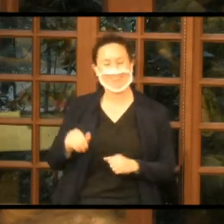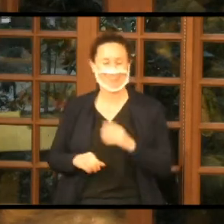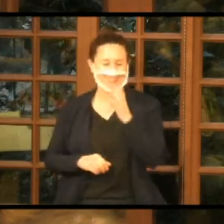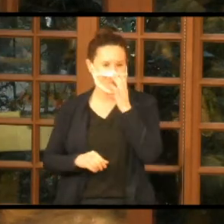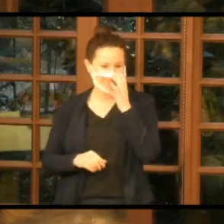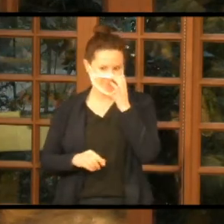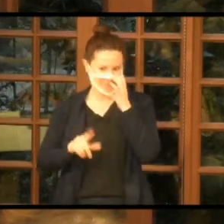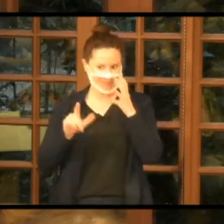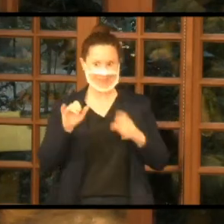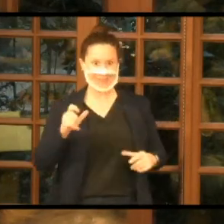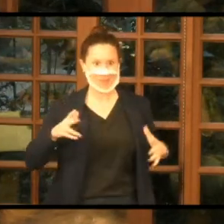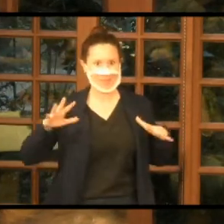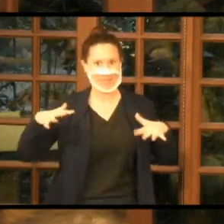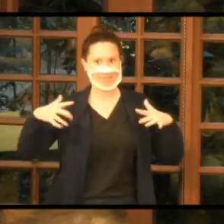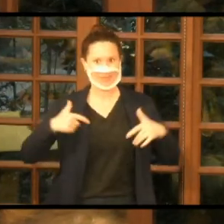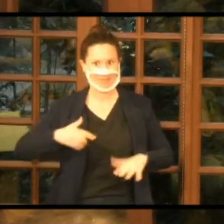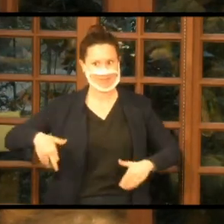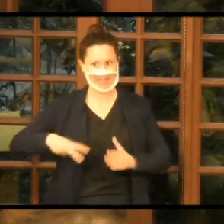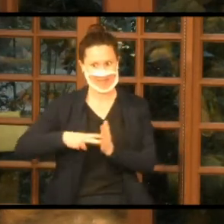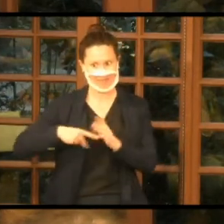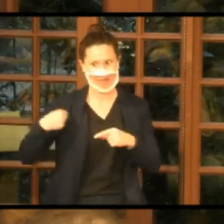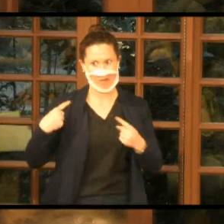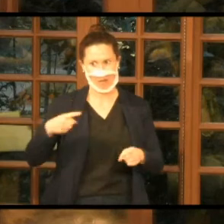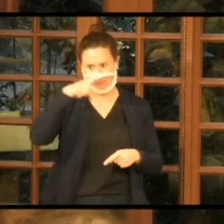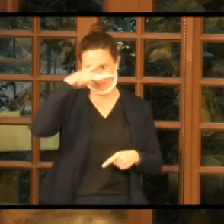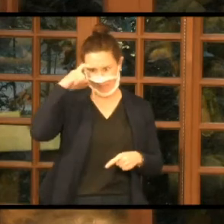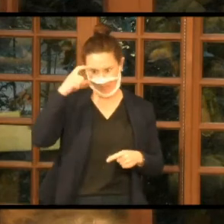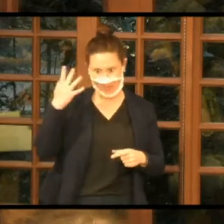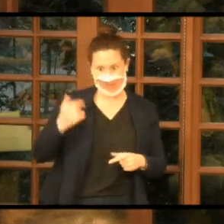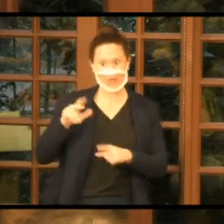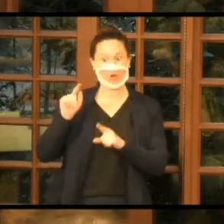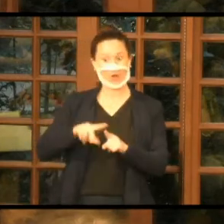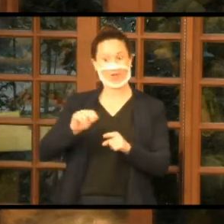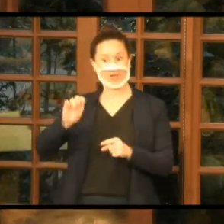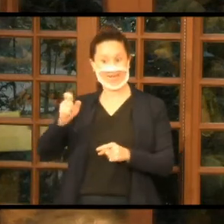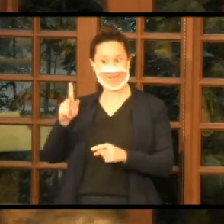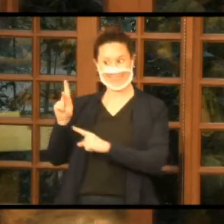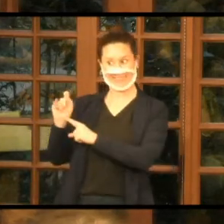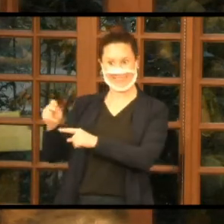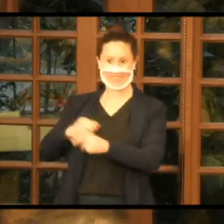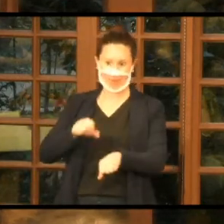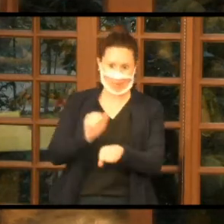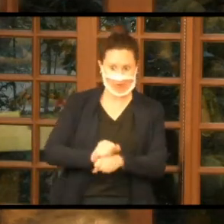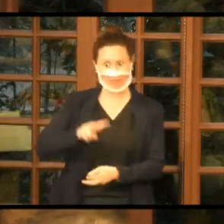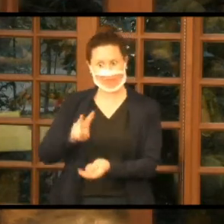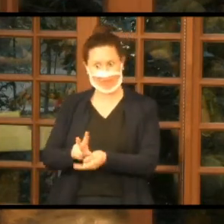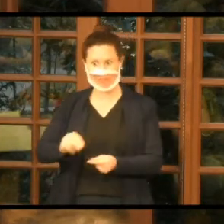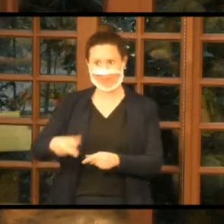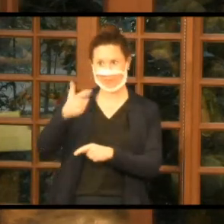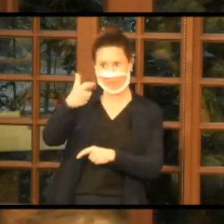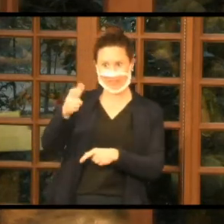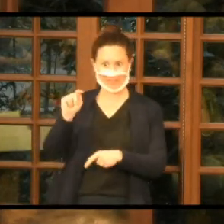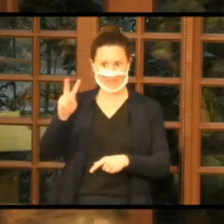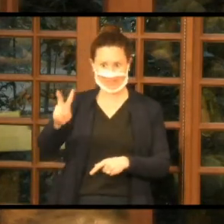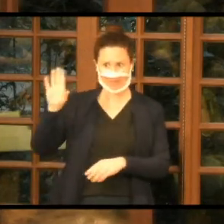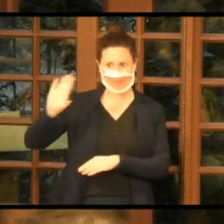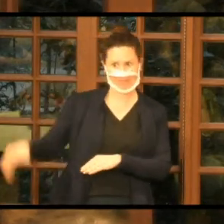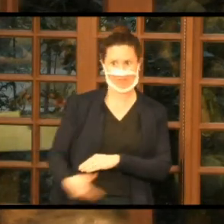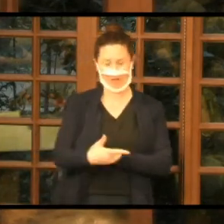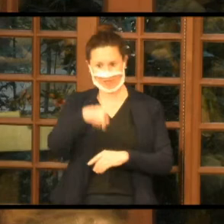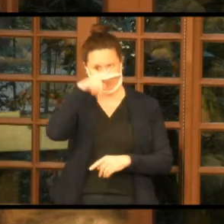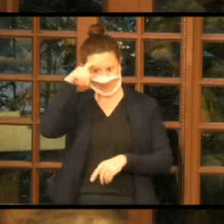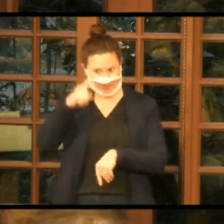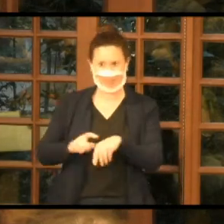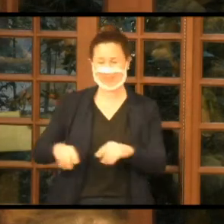Lizelle panicked. She hadn't read anything all summer. She and Kit, her ex, had worked, fucked, and lain in front of the television in a cross-section of